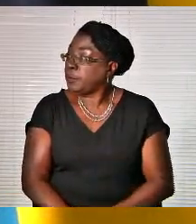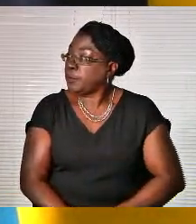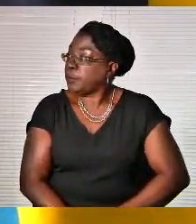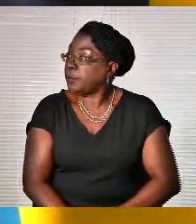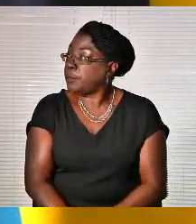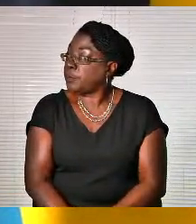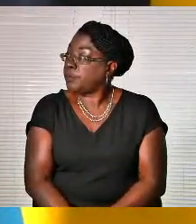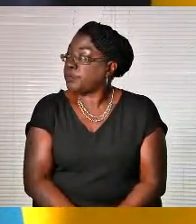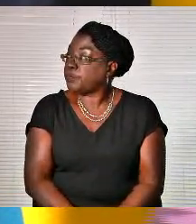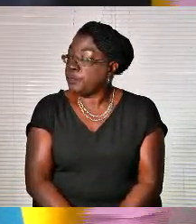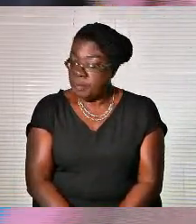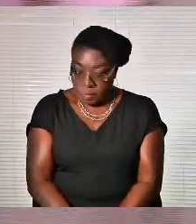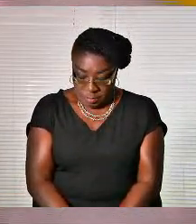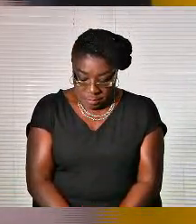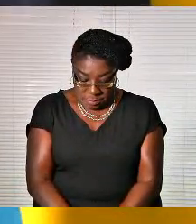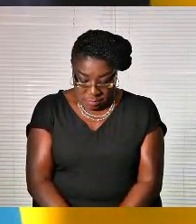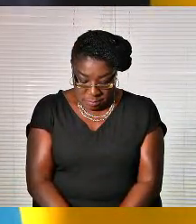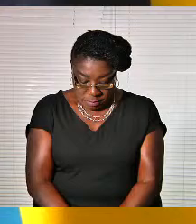policies.